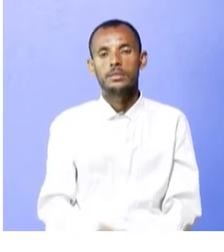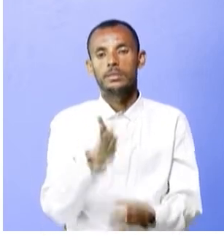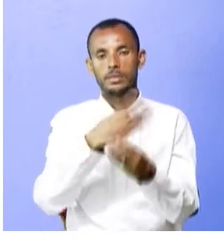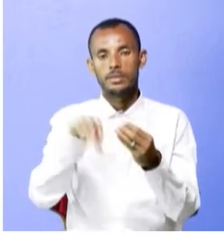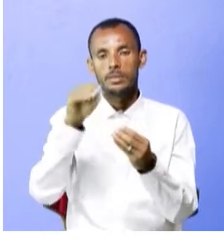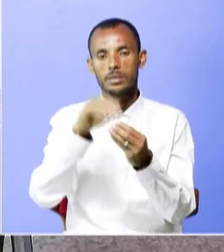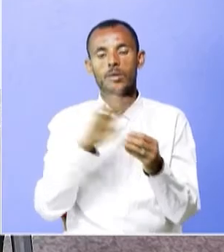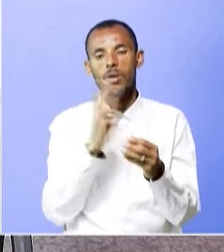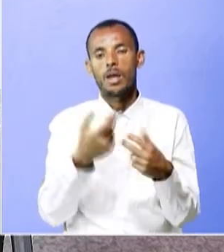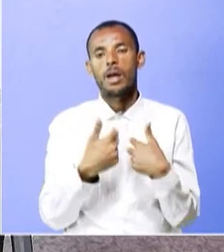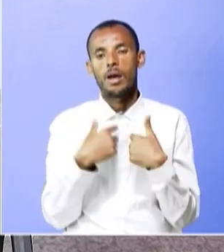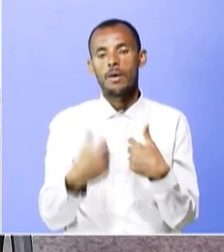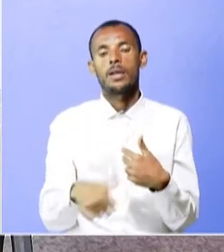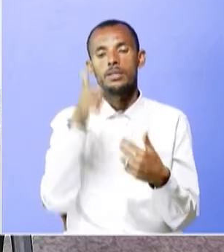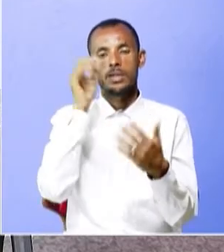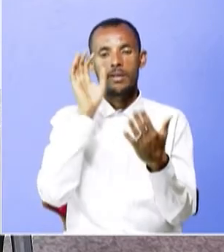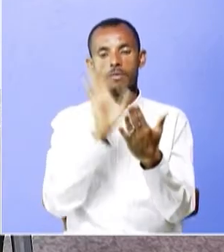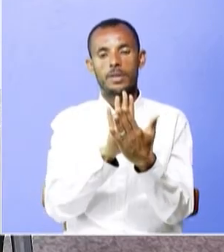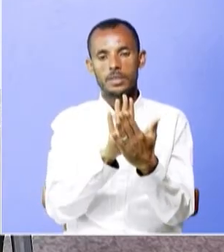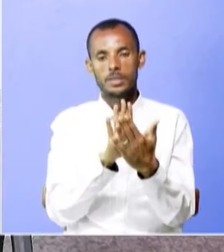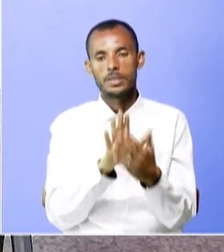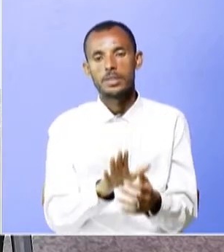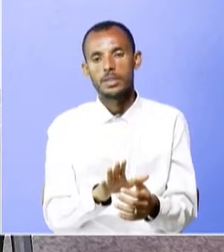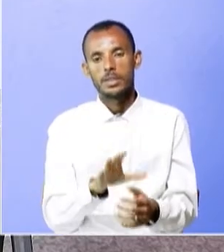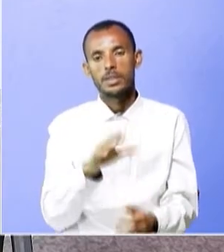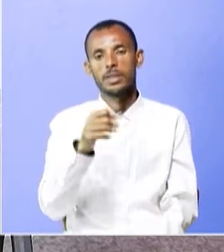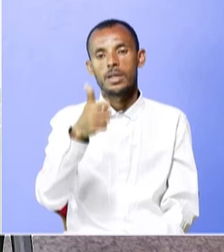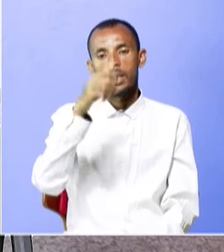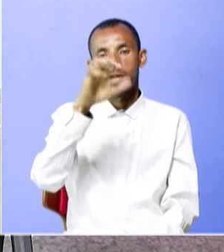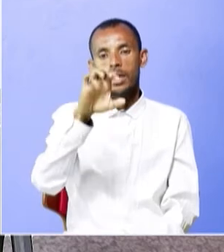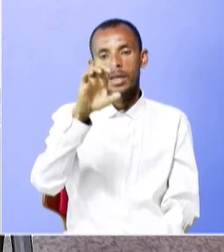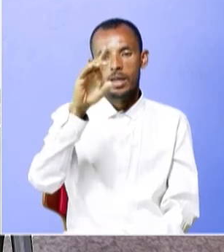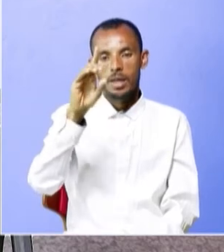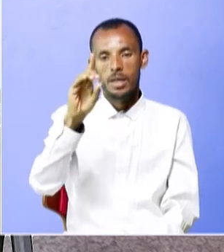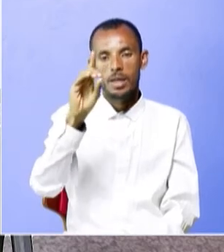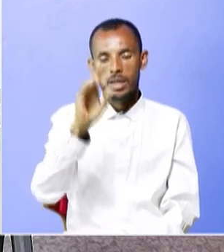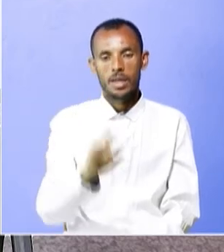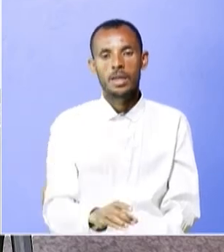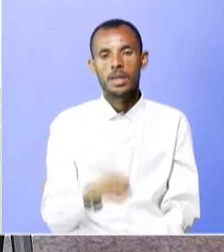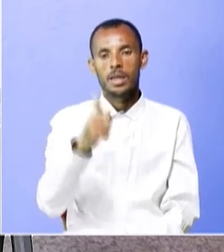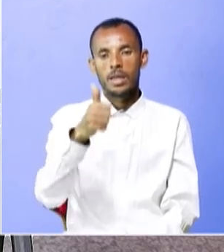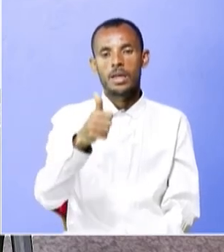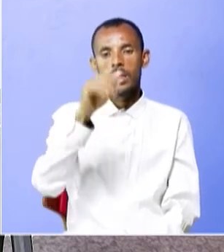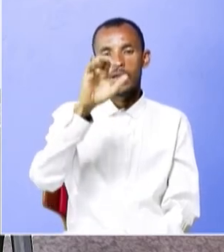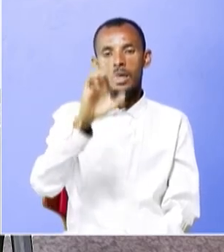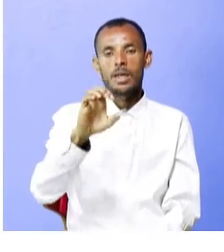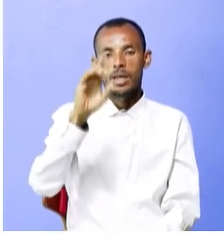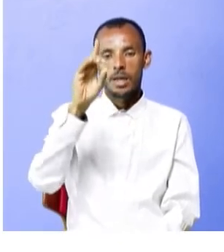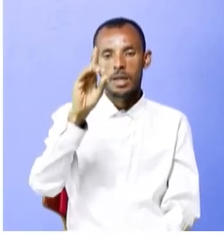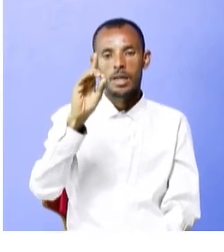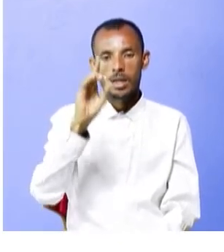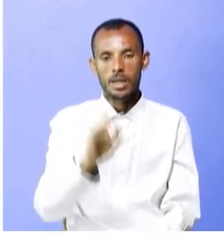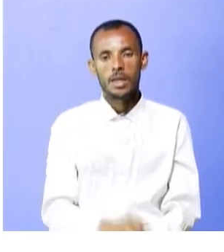plus we have another face, lateral face, AED. Okay, AED.